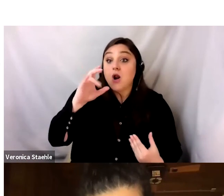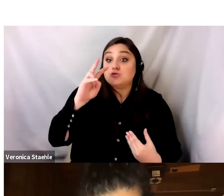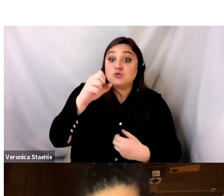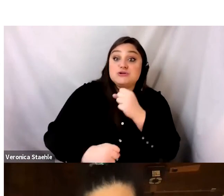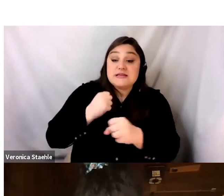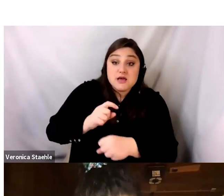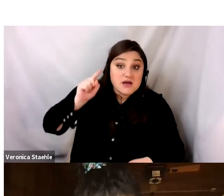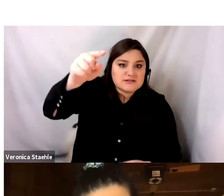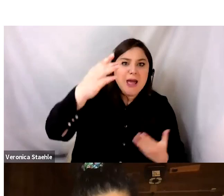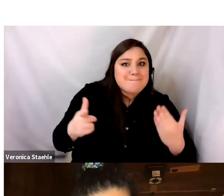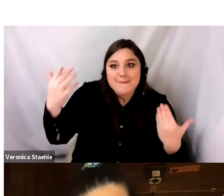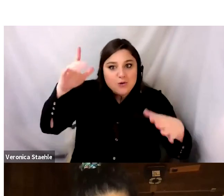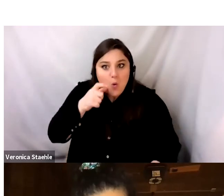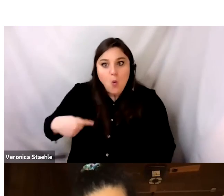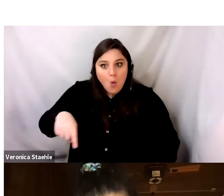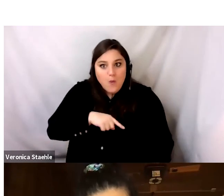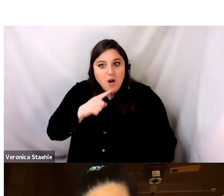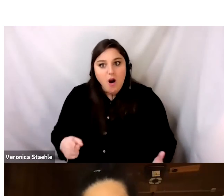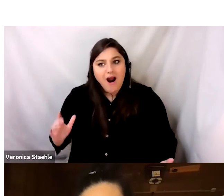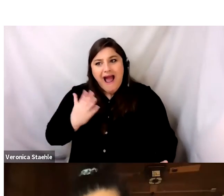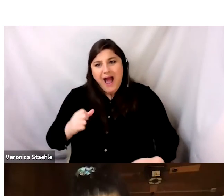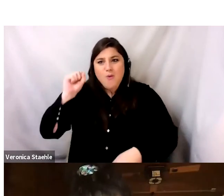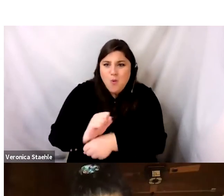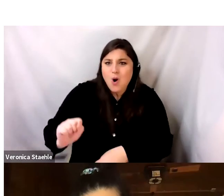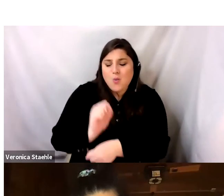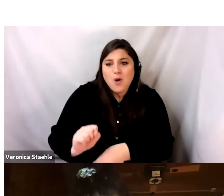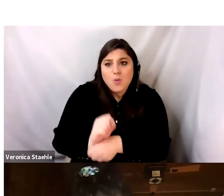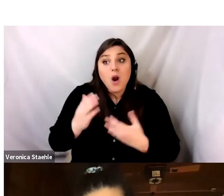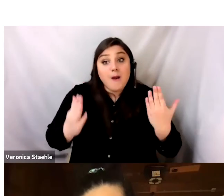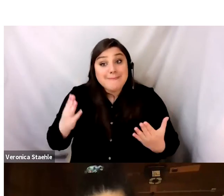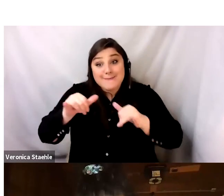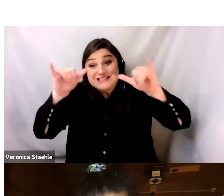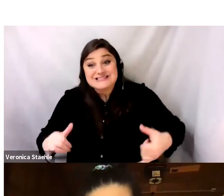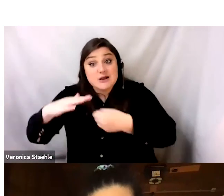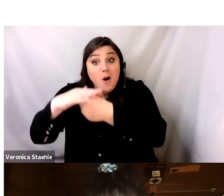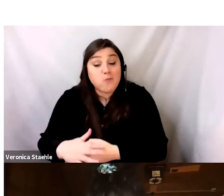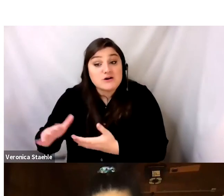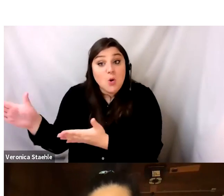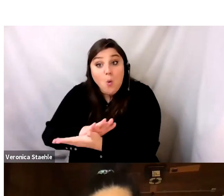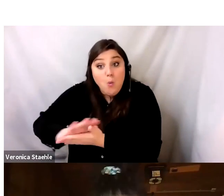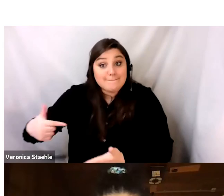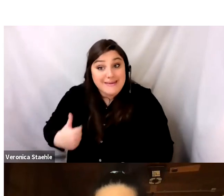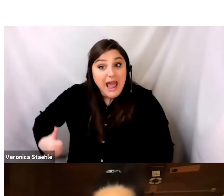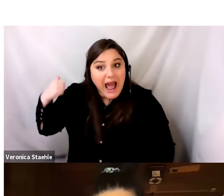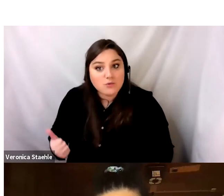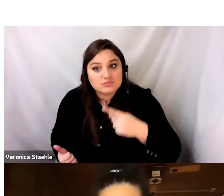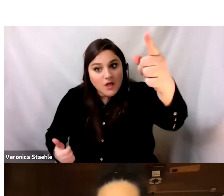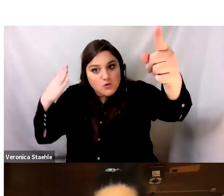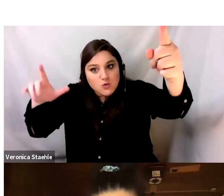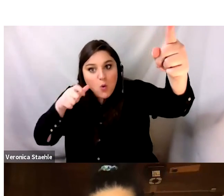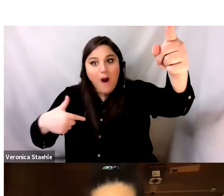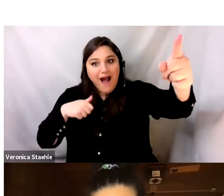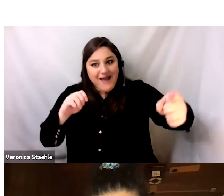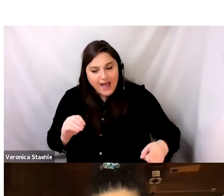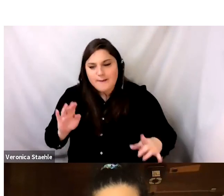not know who we are and what we've done because of the systems that are in place. And so my healing is legacy building. My